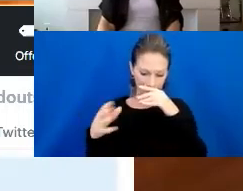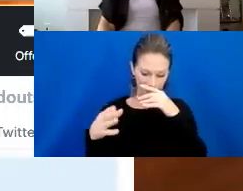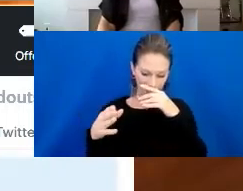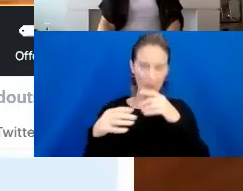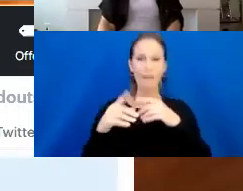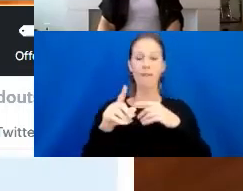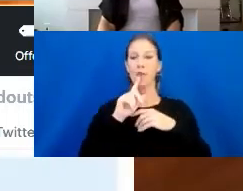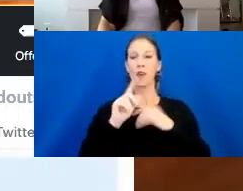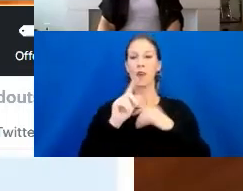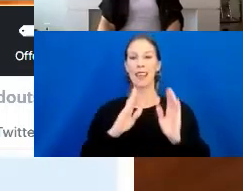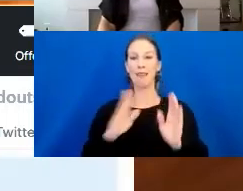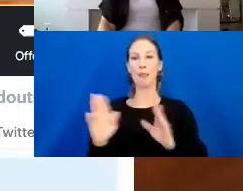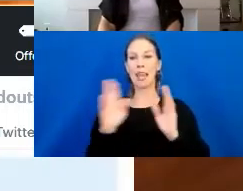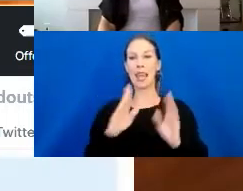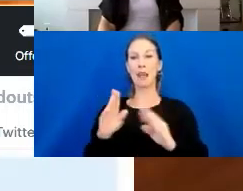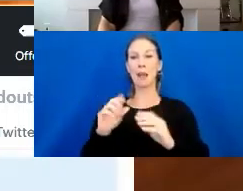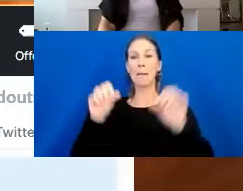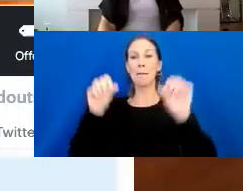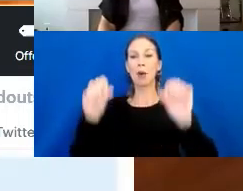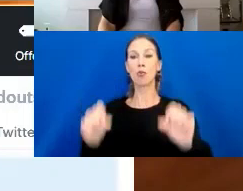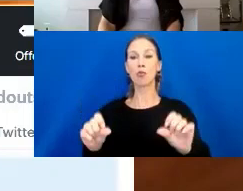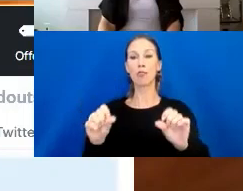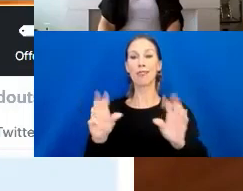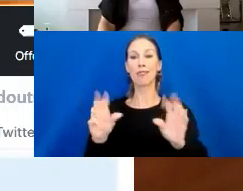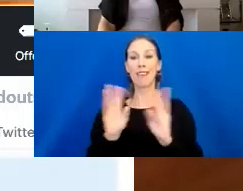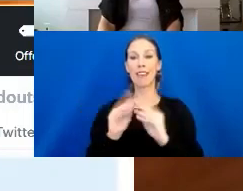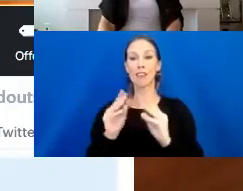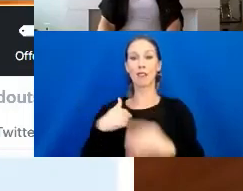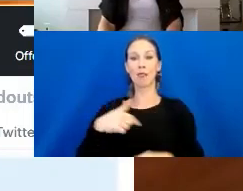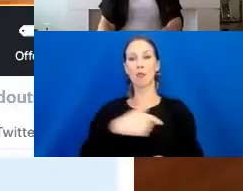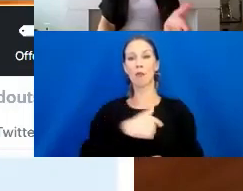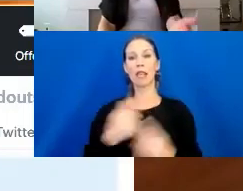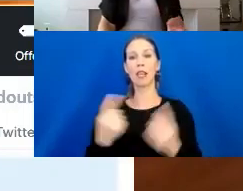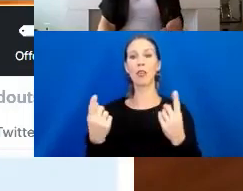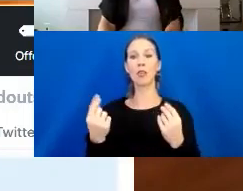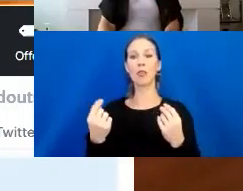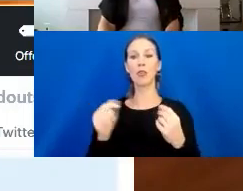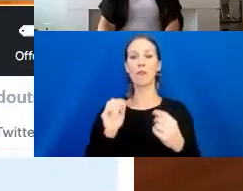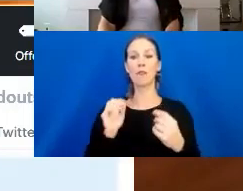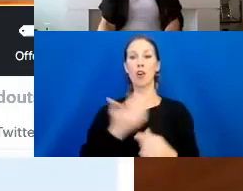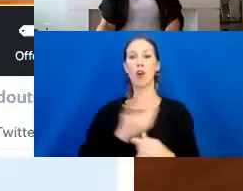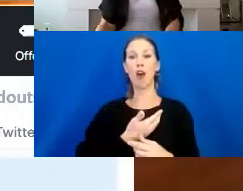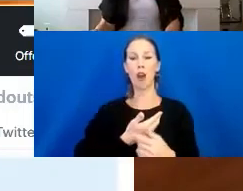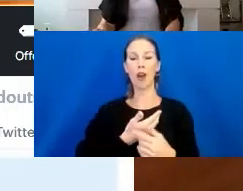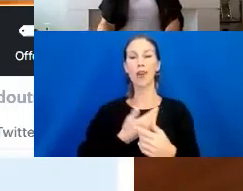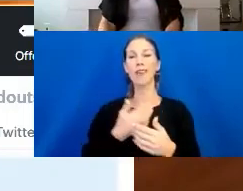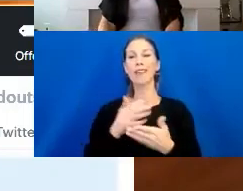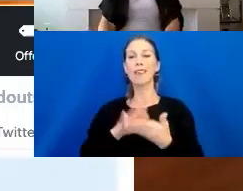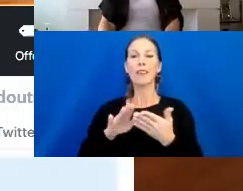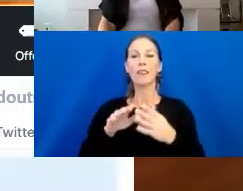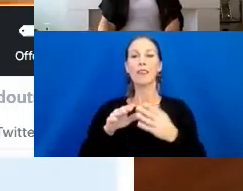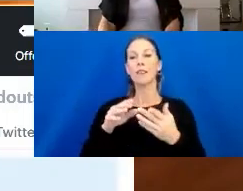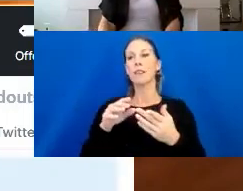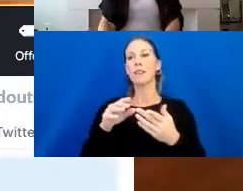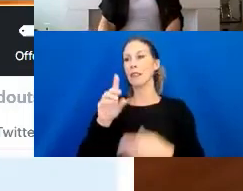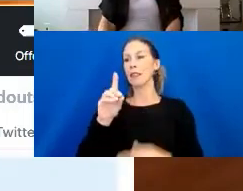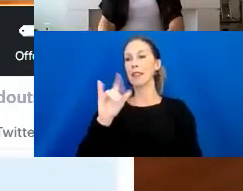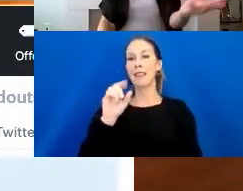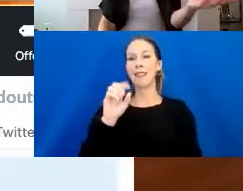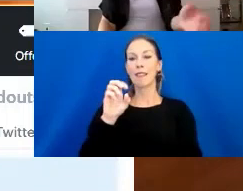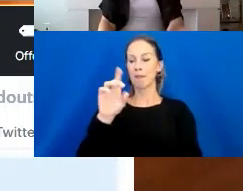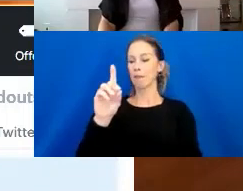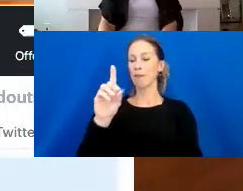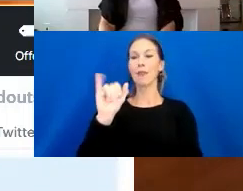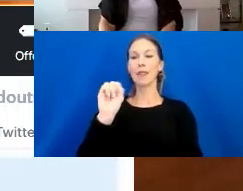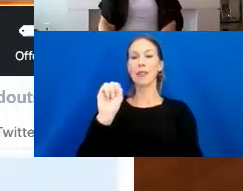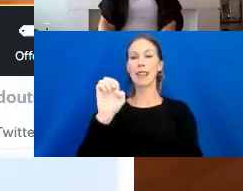structured poster sessions that we do for our dissertation fellows and for our early career fellows. Others